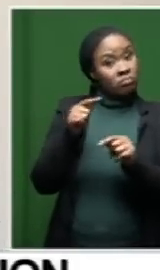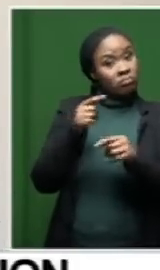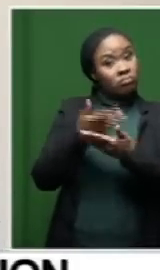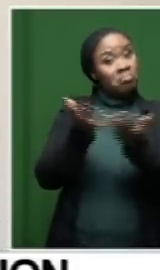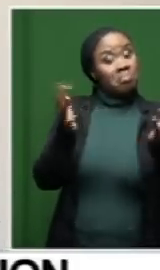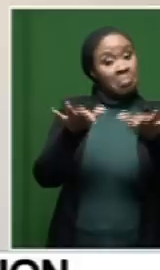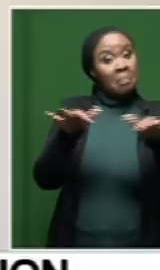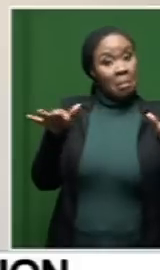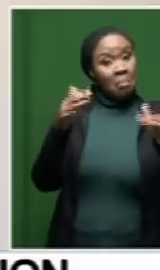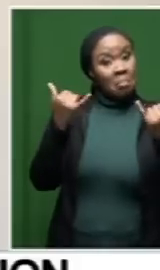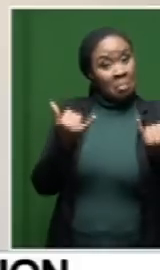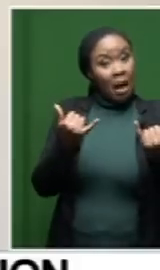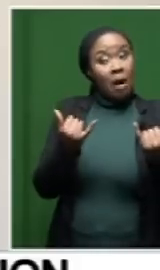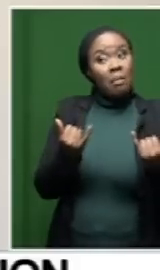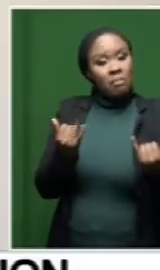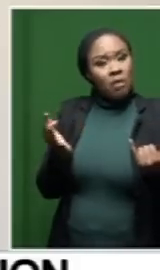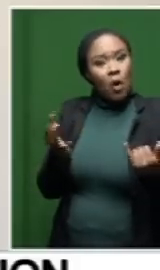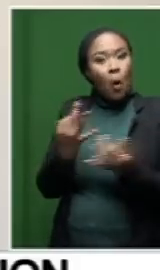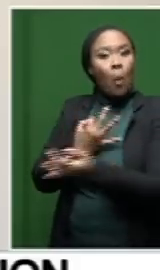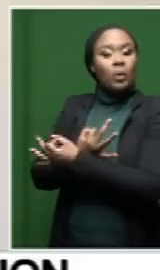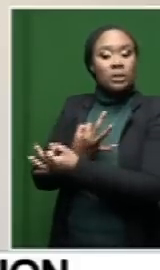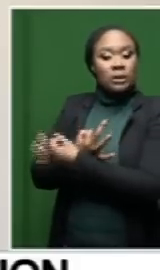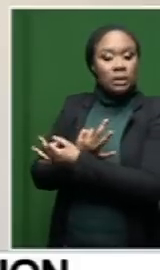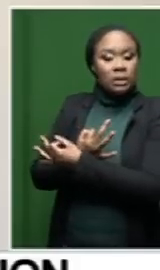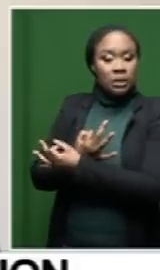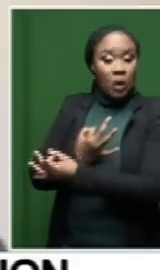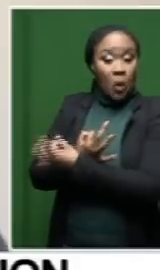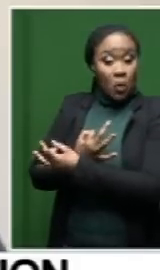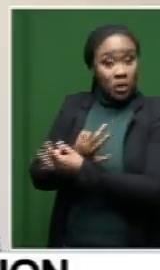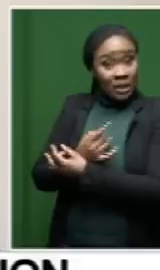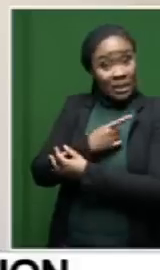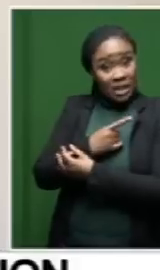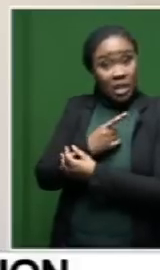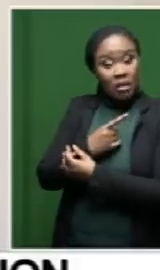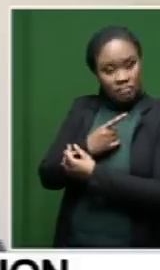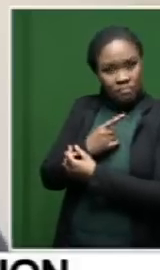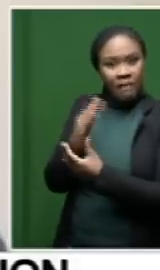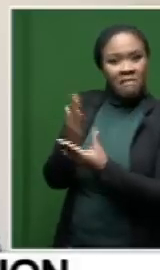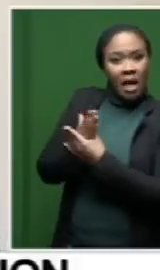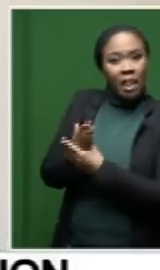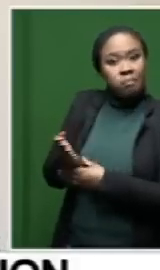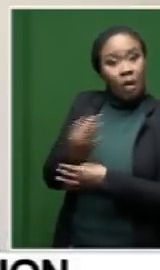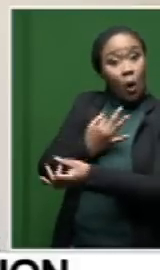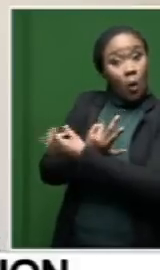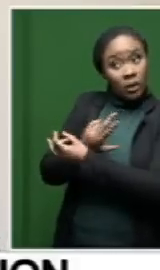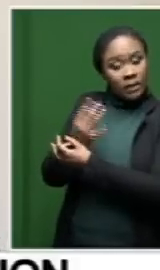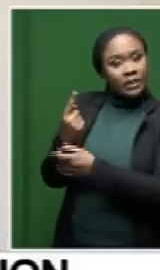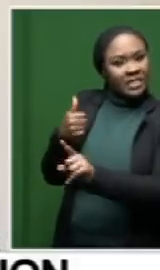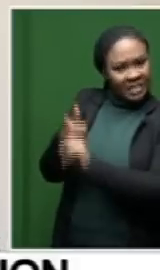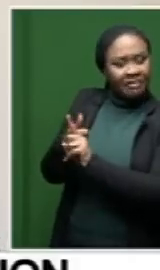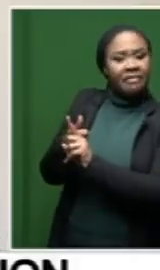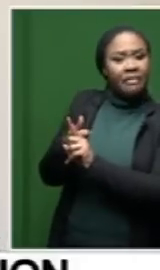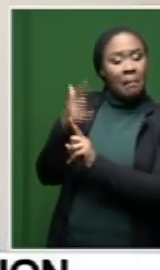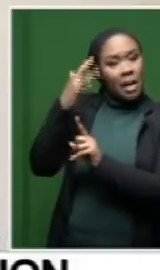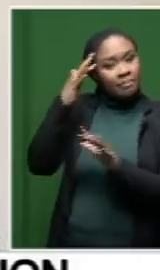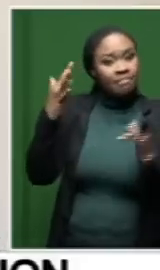that the matter is now before the Hawks, because a complaint has been laid before the Hawks. So the Hawks must make up their judgment as to whether